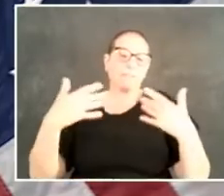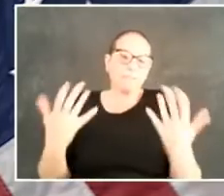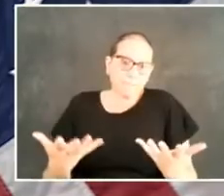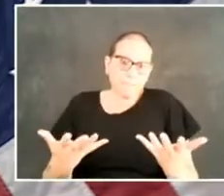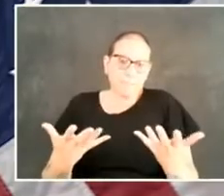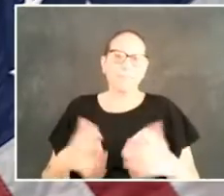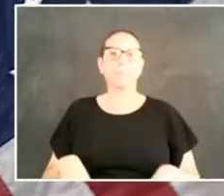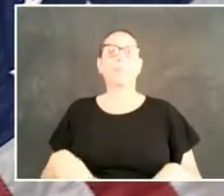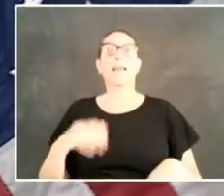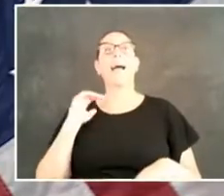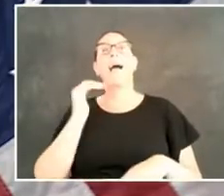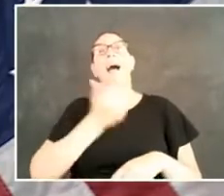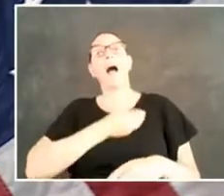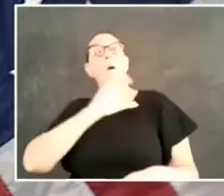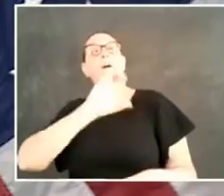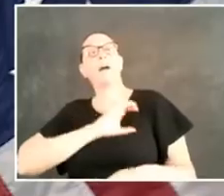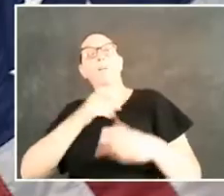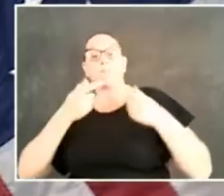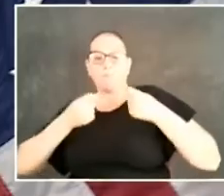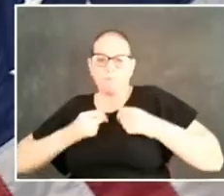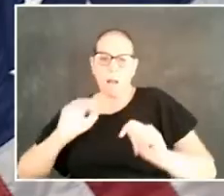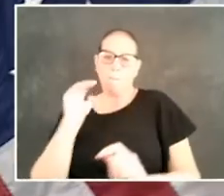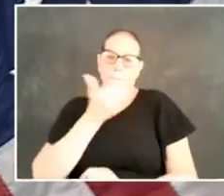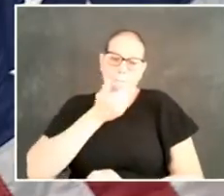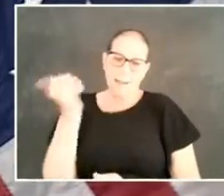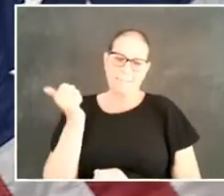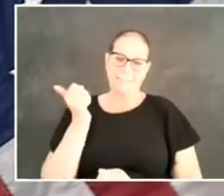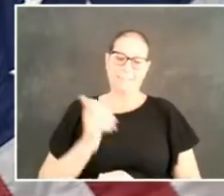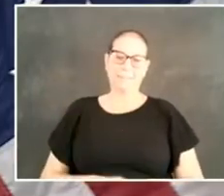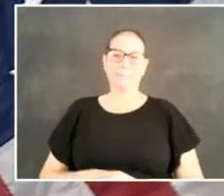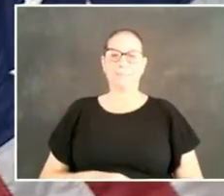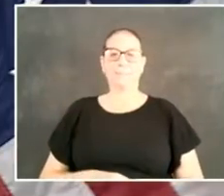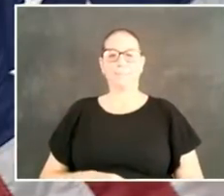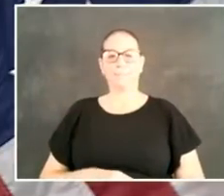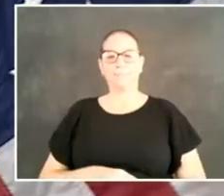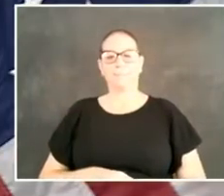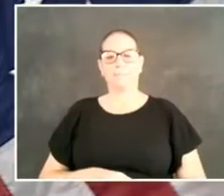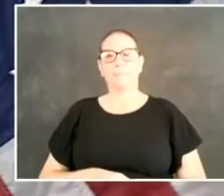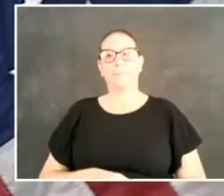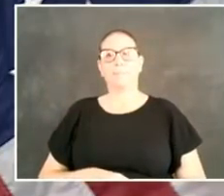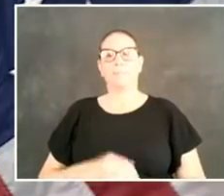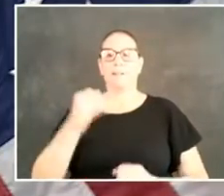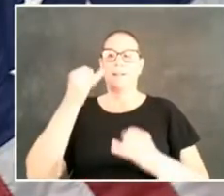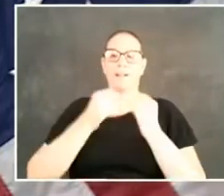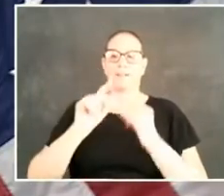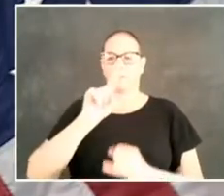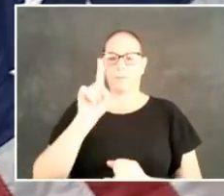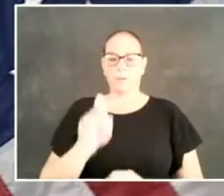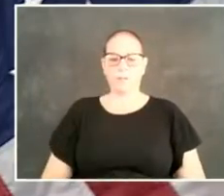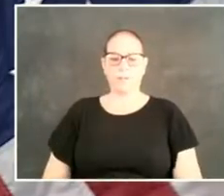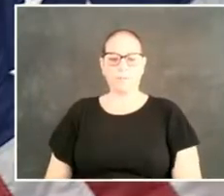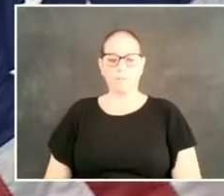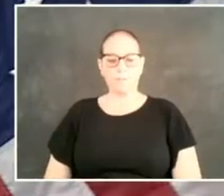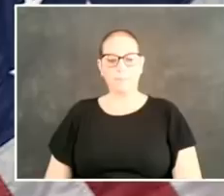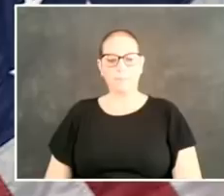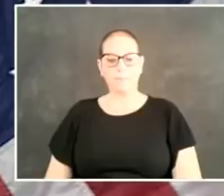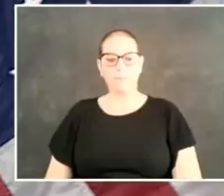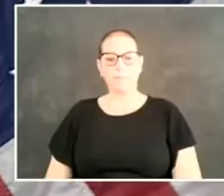times. Thank you. Last question for today goes to Gail from Impacto Latino.